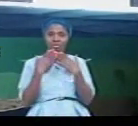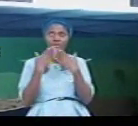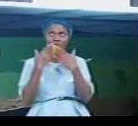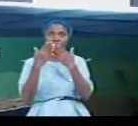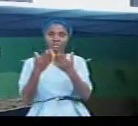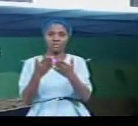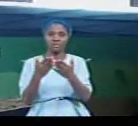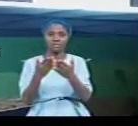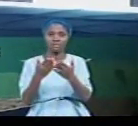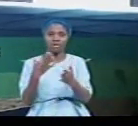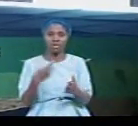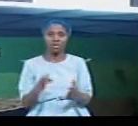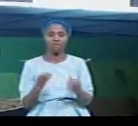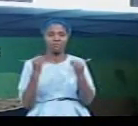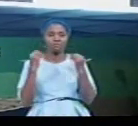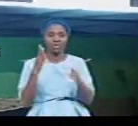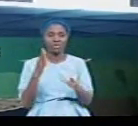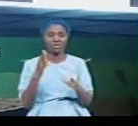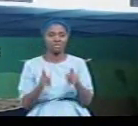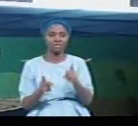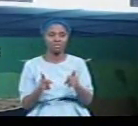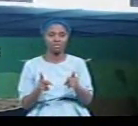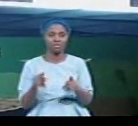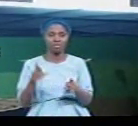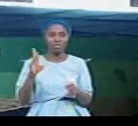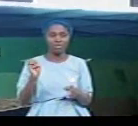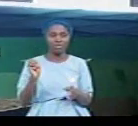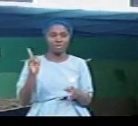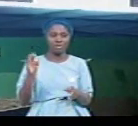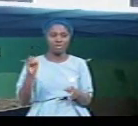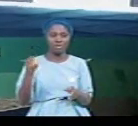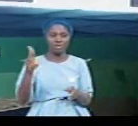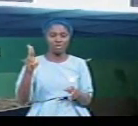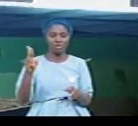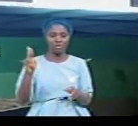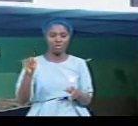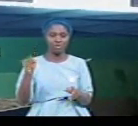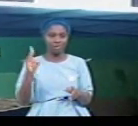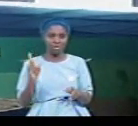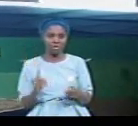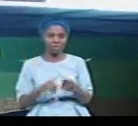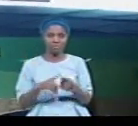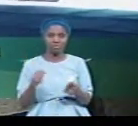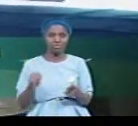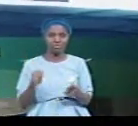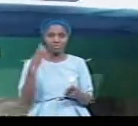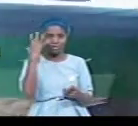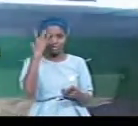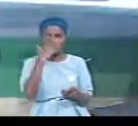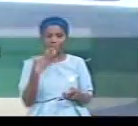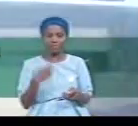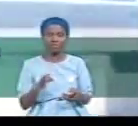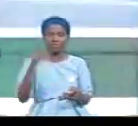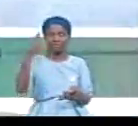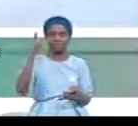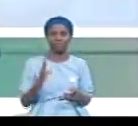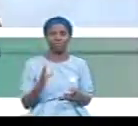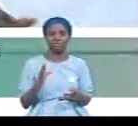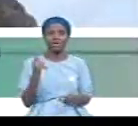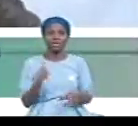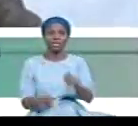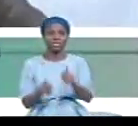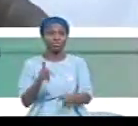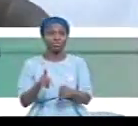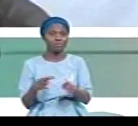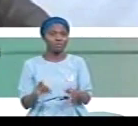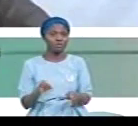many redound to the glory of God. The people of old and